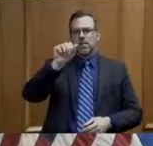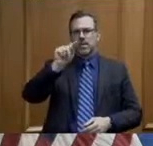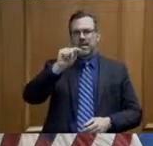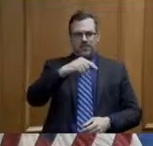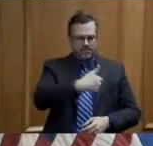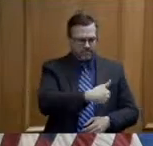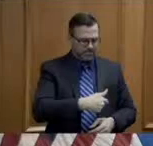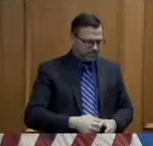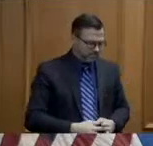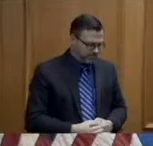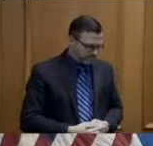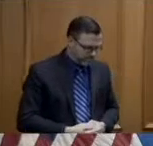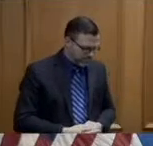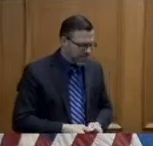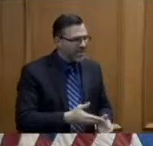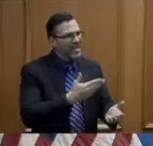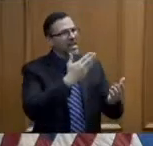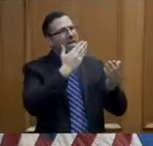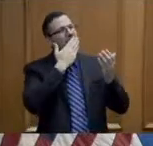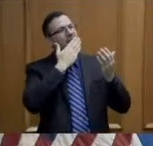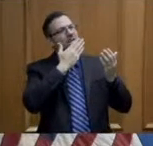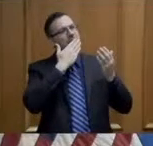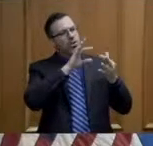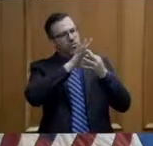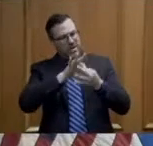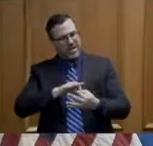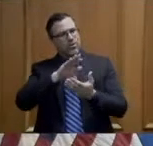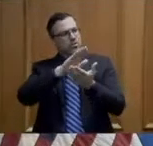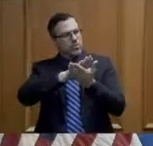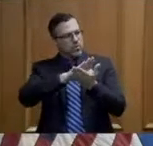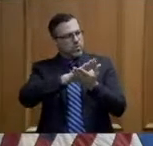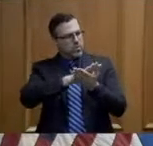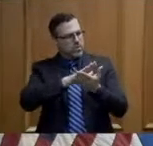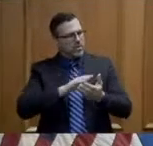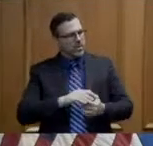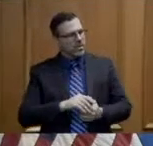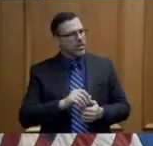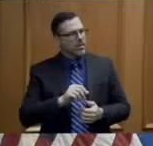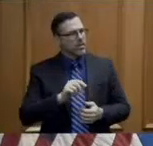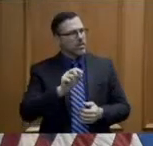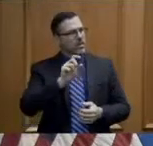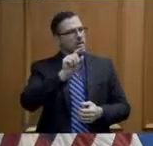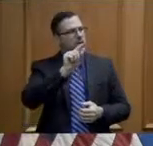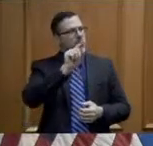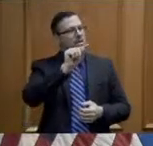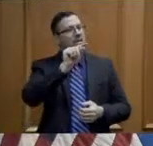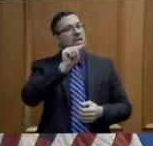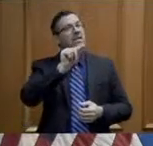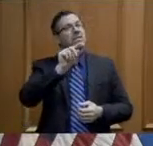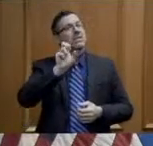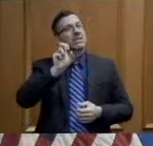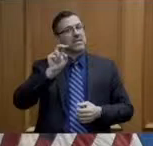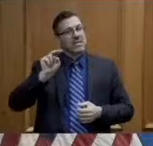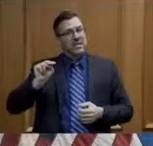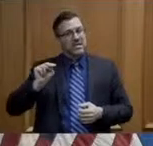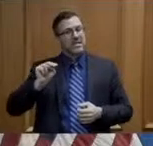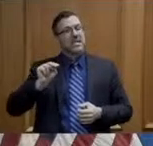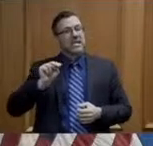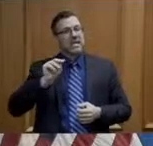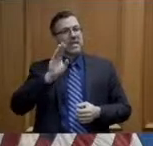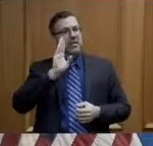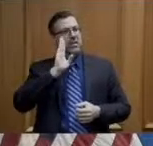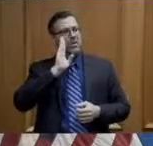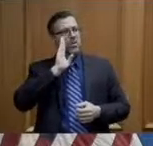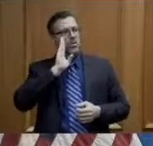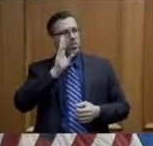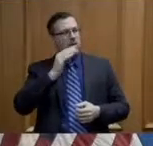Thank you. My question is related to schools. Tennessee will see a significant loss of learning as